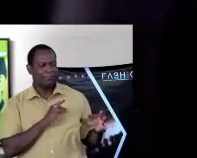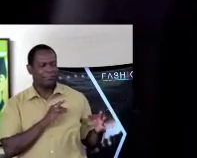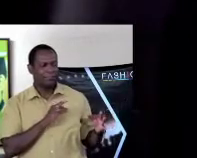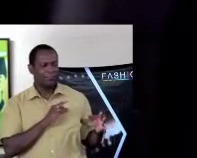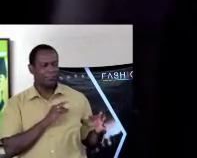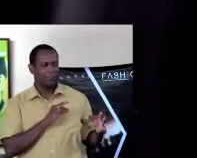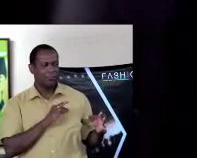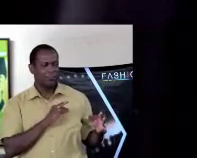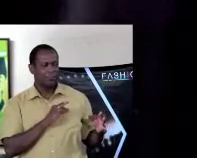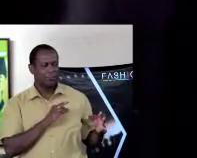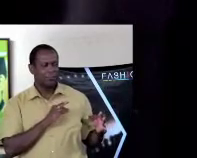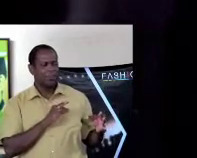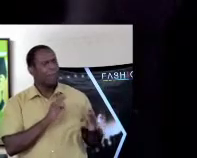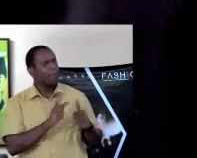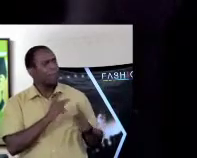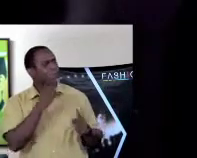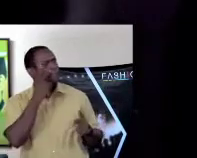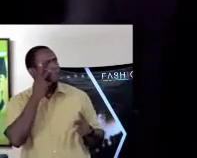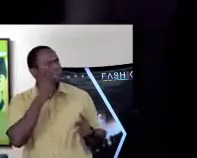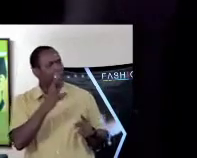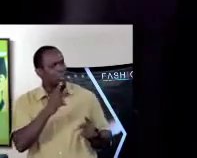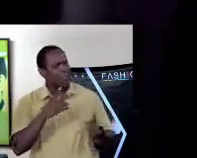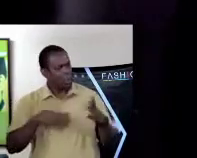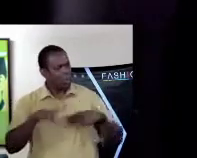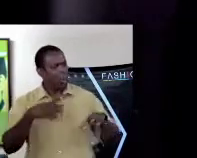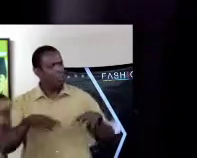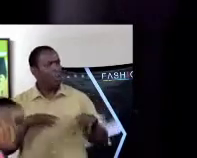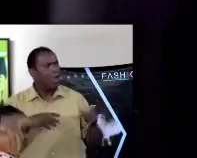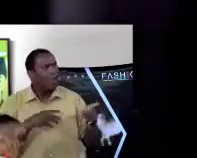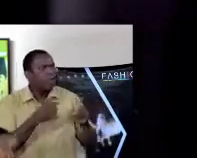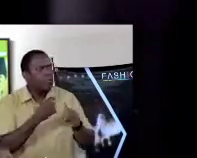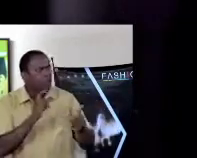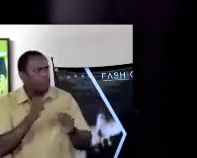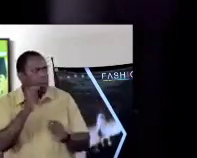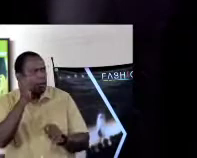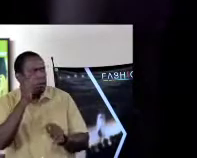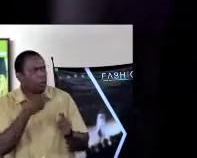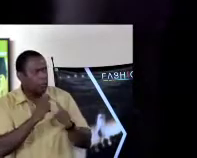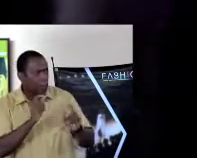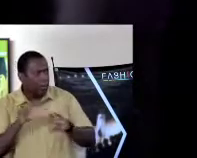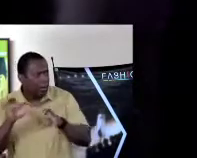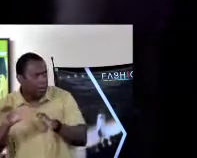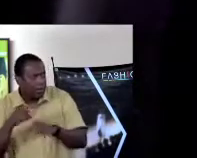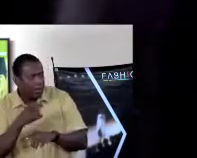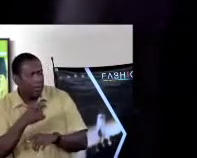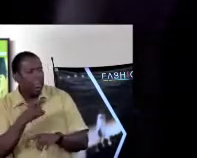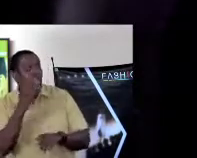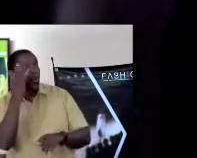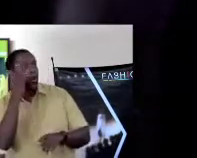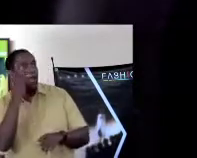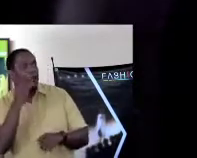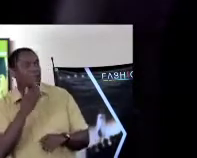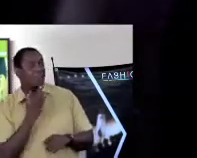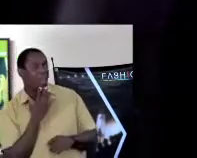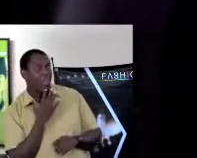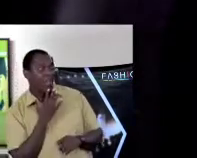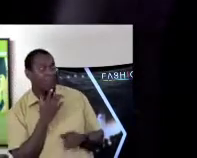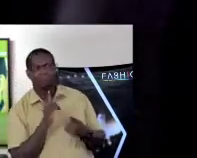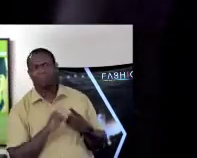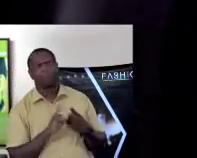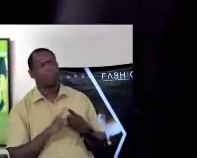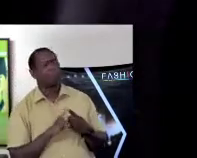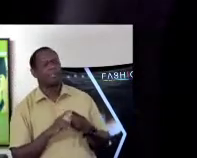in the clothes and say, you're from the Caribbean. And you just walk in, not just because of the color, because of the